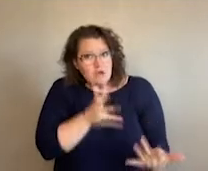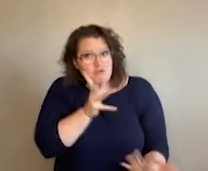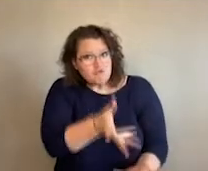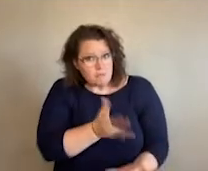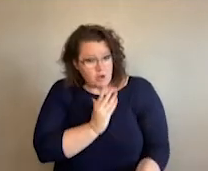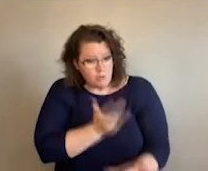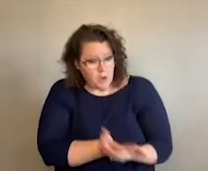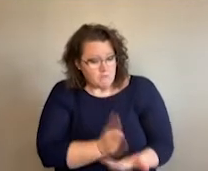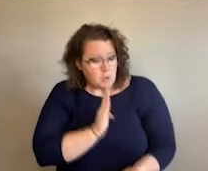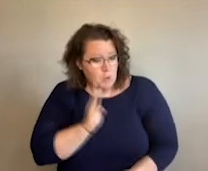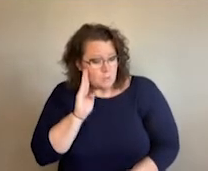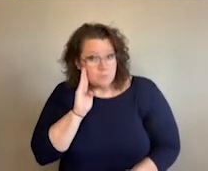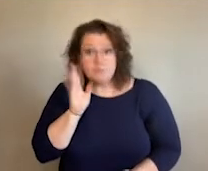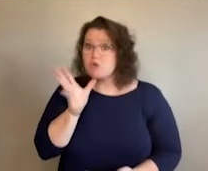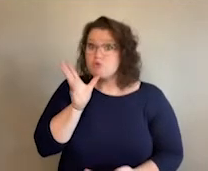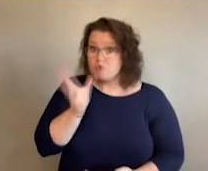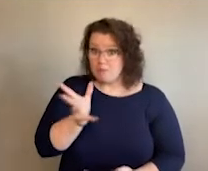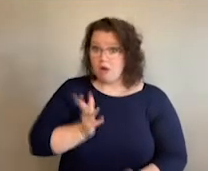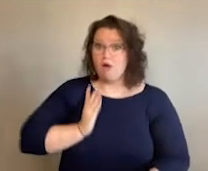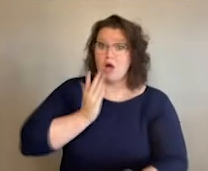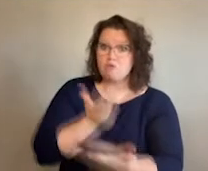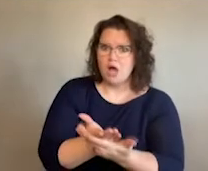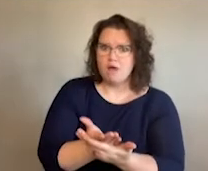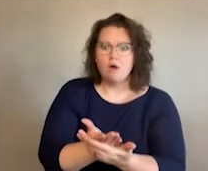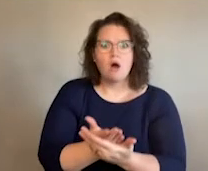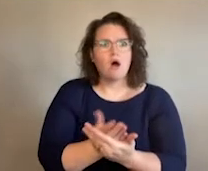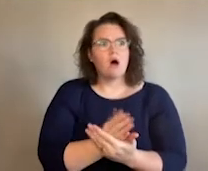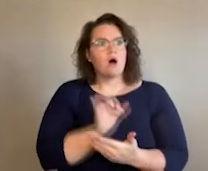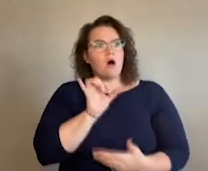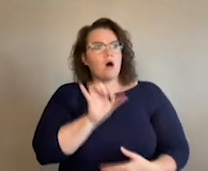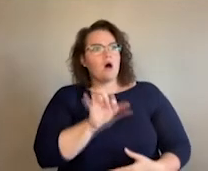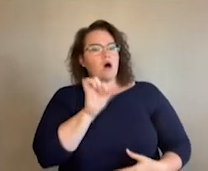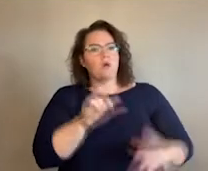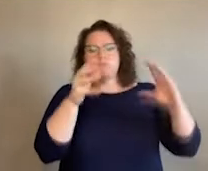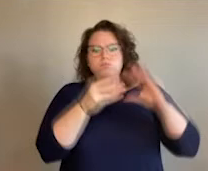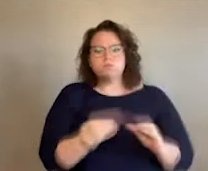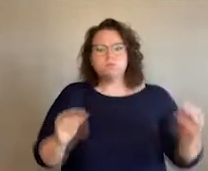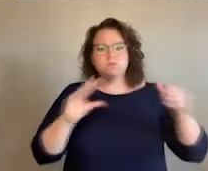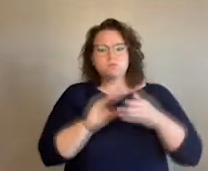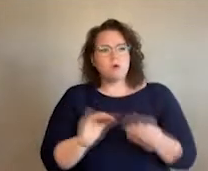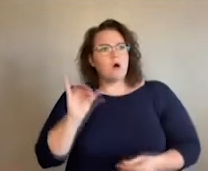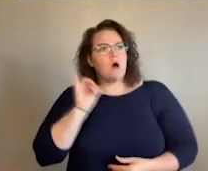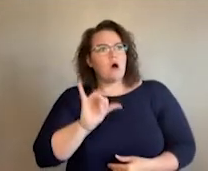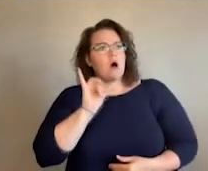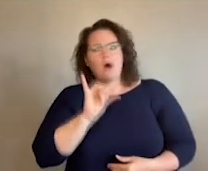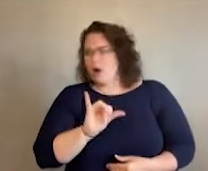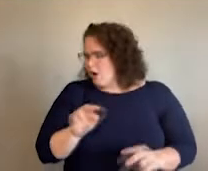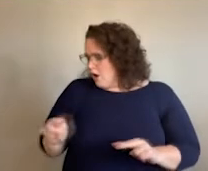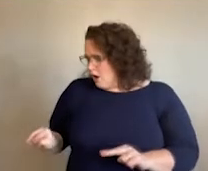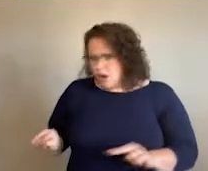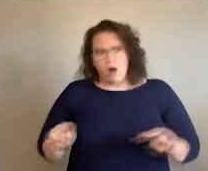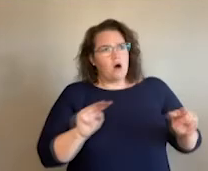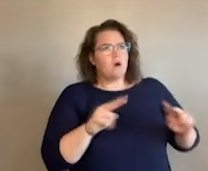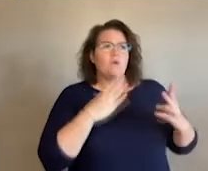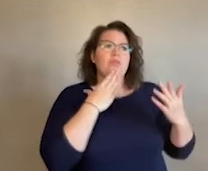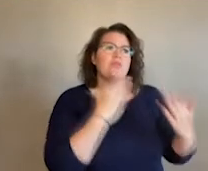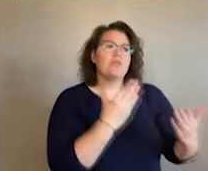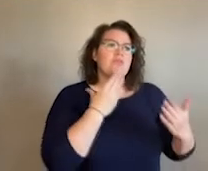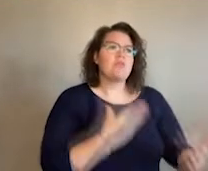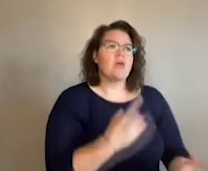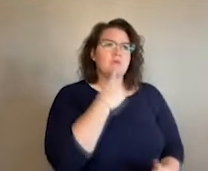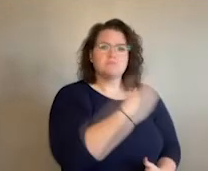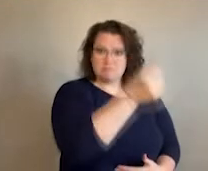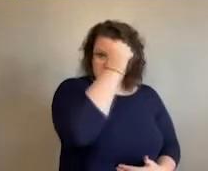home. When she came at last and heard the story and saw the wolf lying there on the floor, she could not thank the wolf cutter enough.